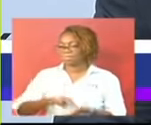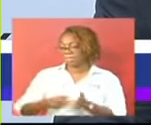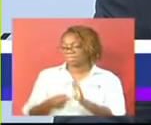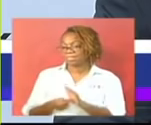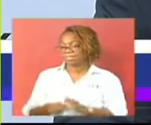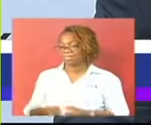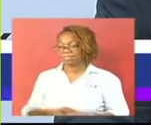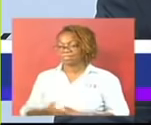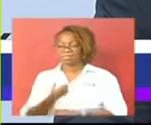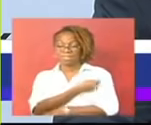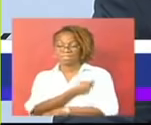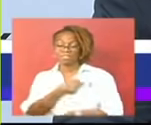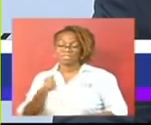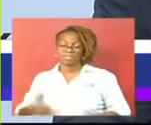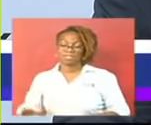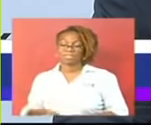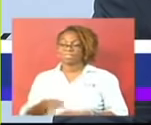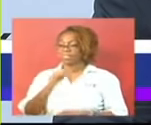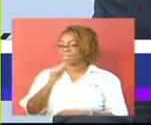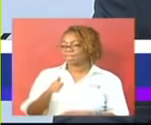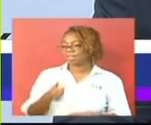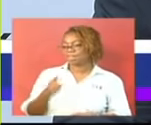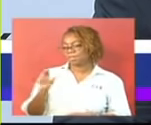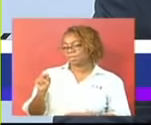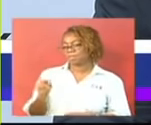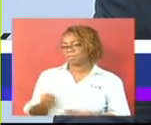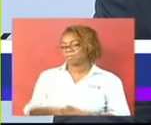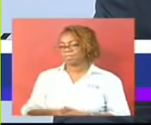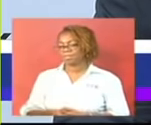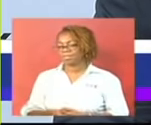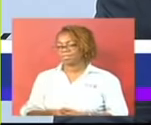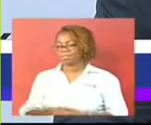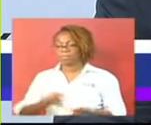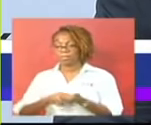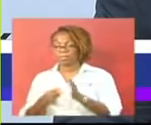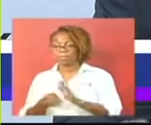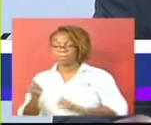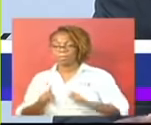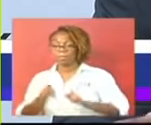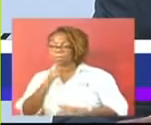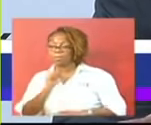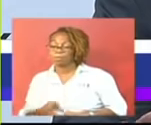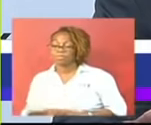an observation that elderly individuals may in fact have less of that